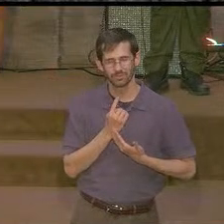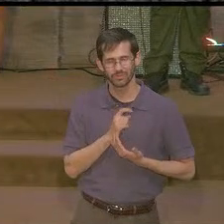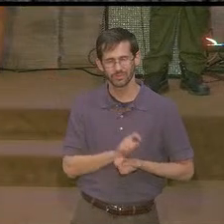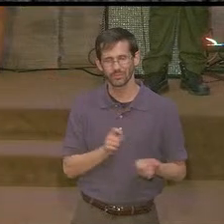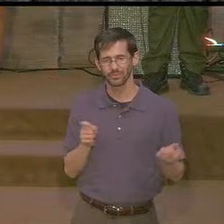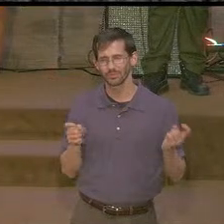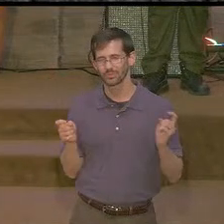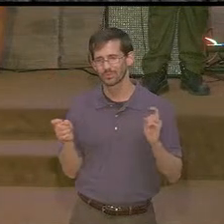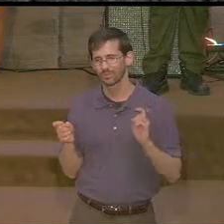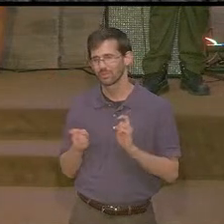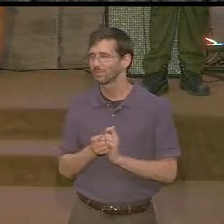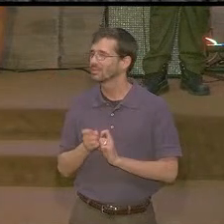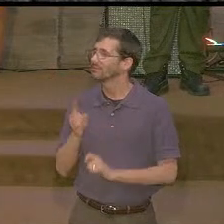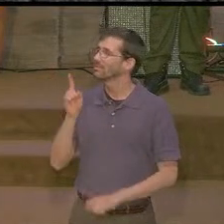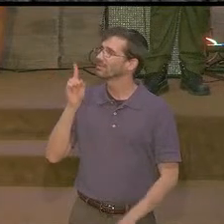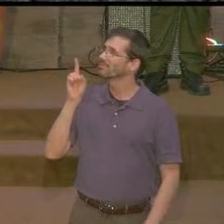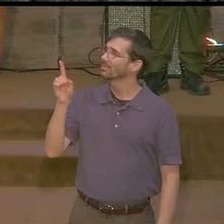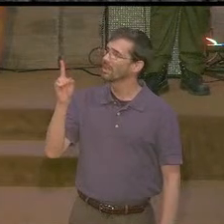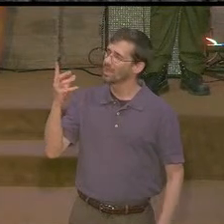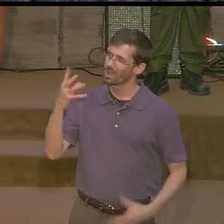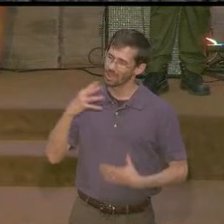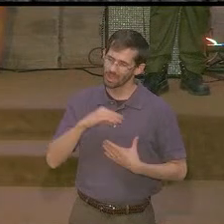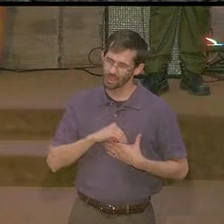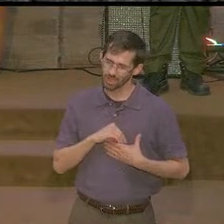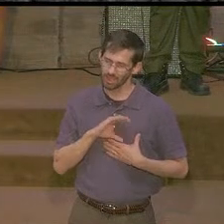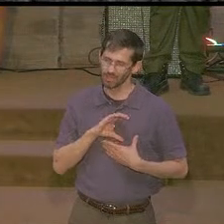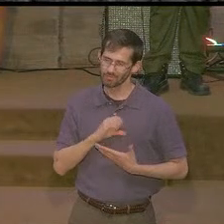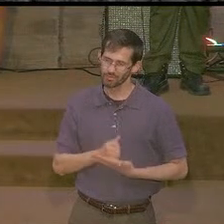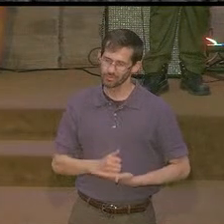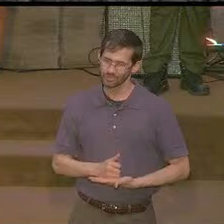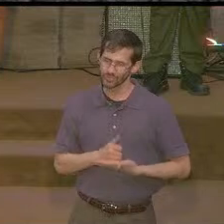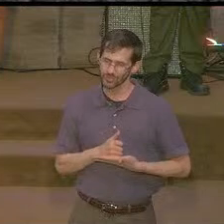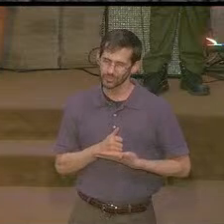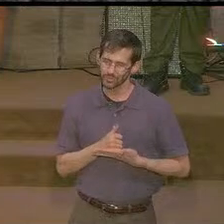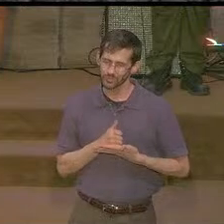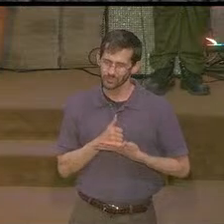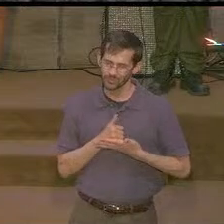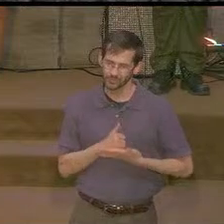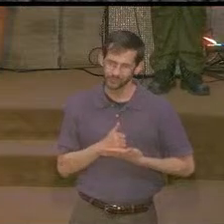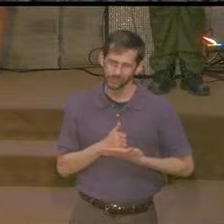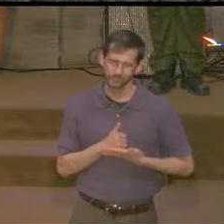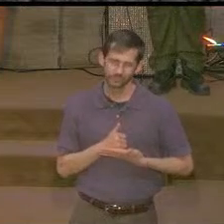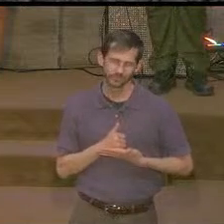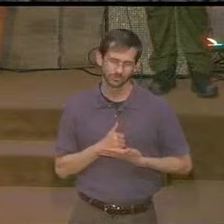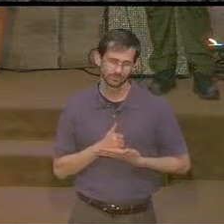for you. If not for you.